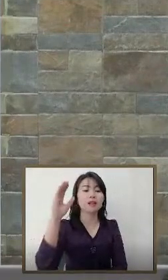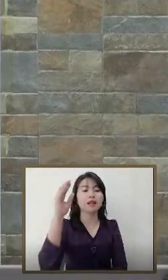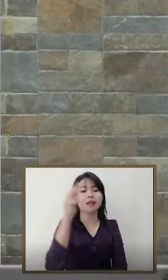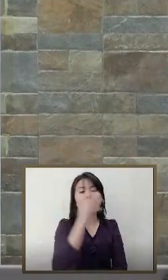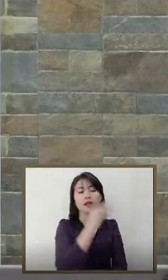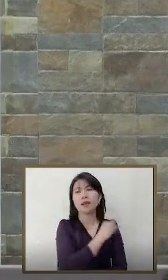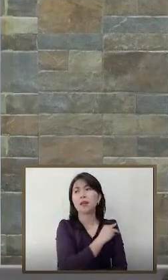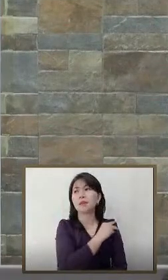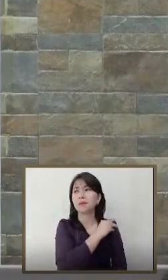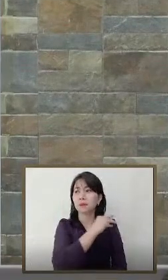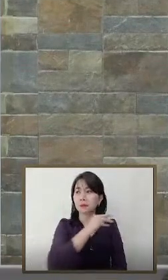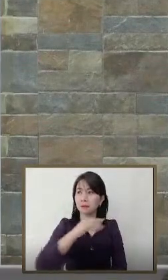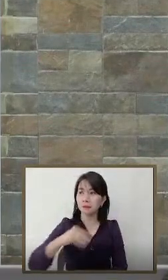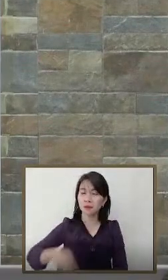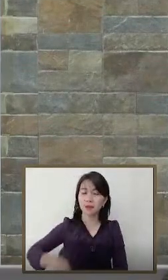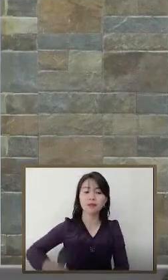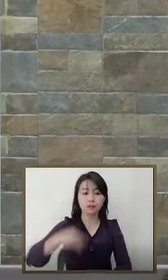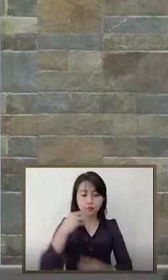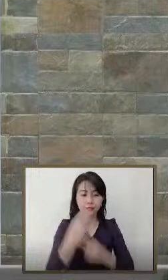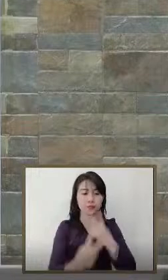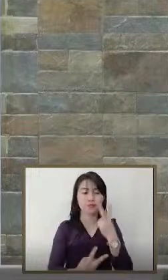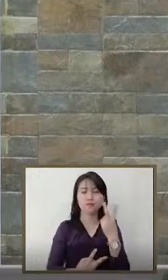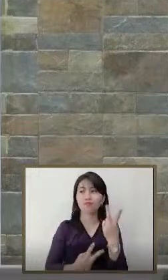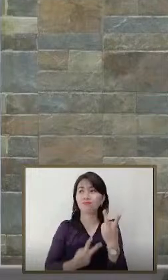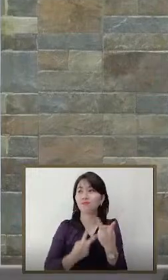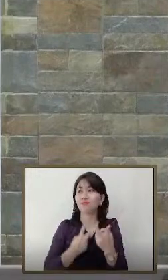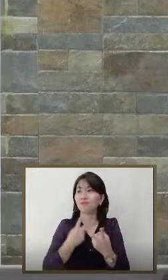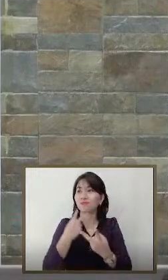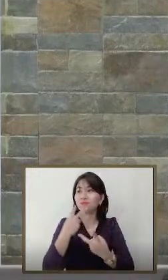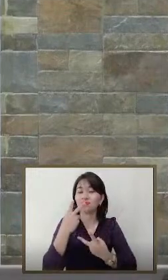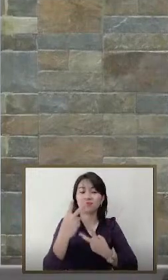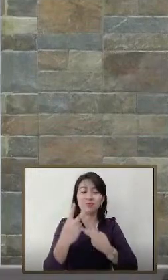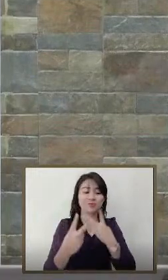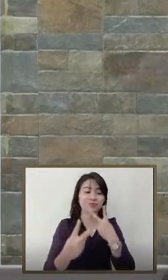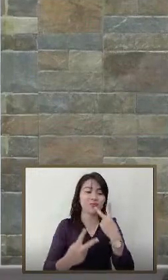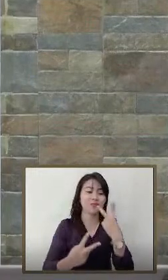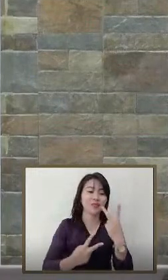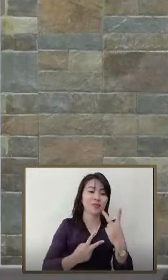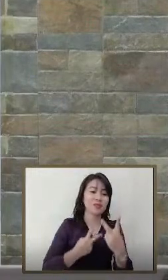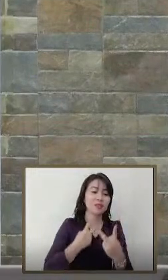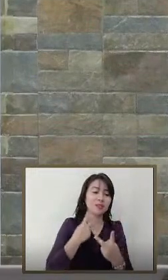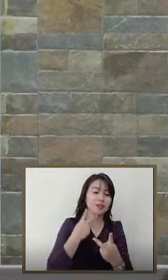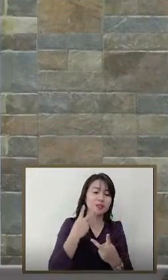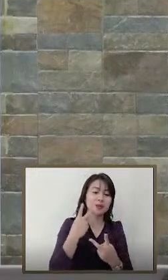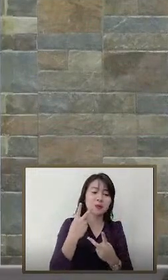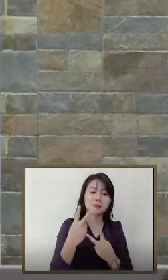hear the Master's